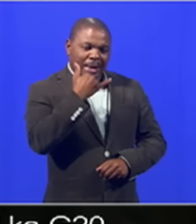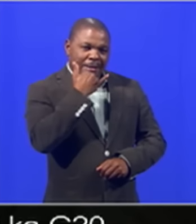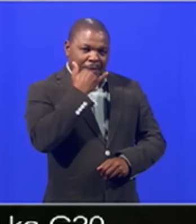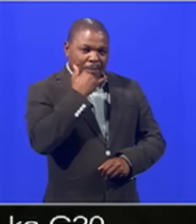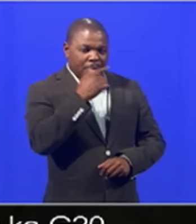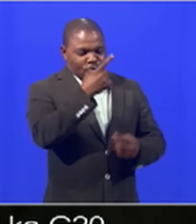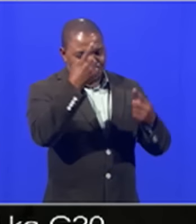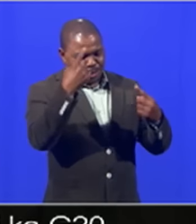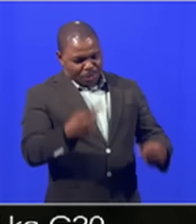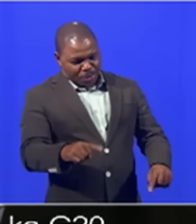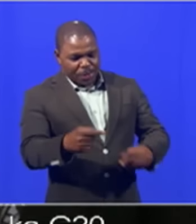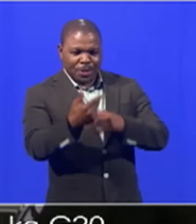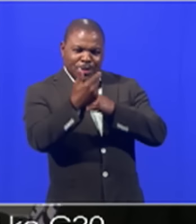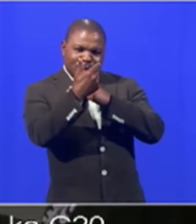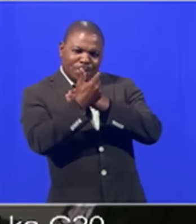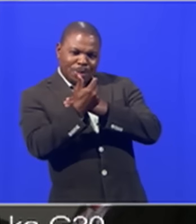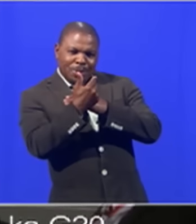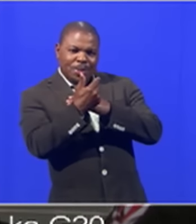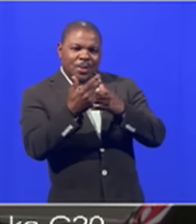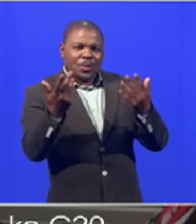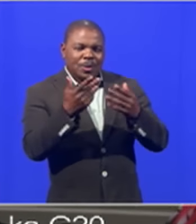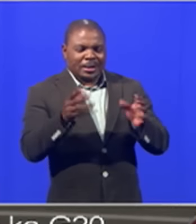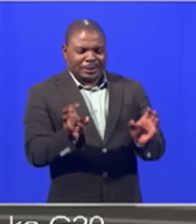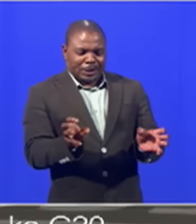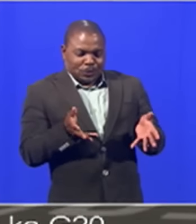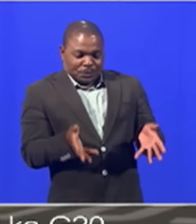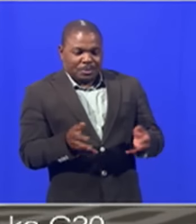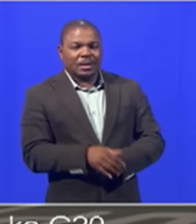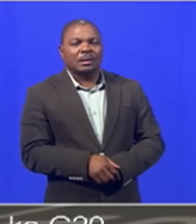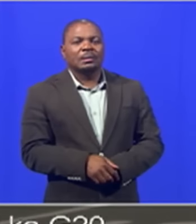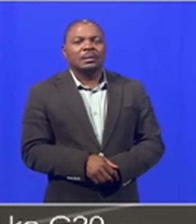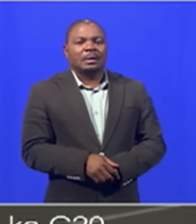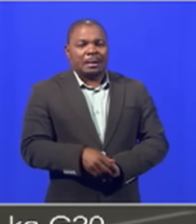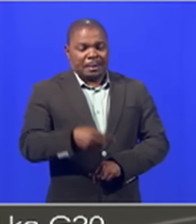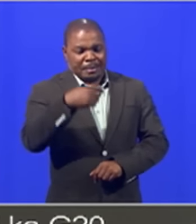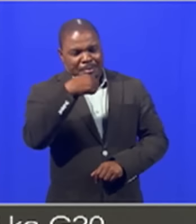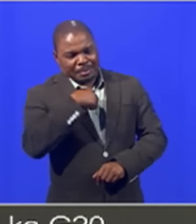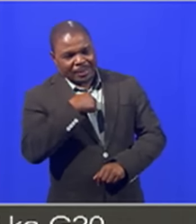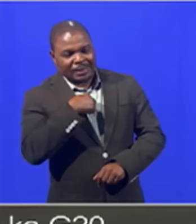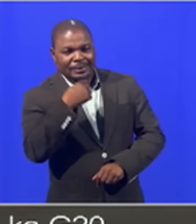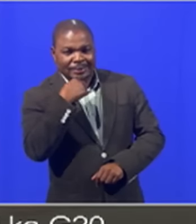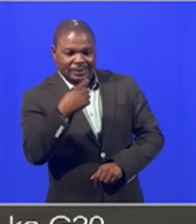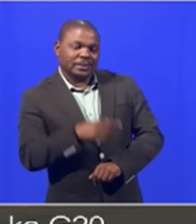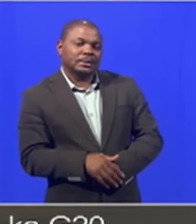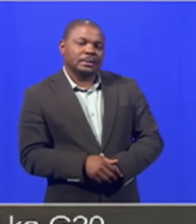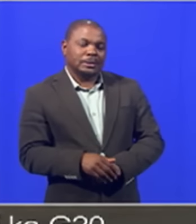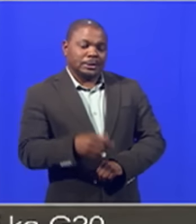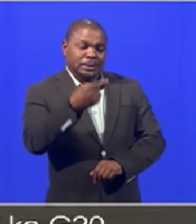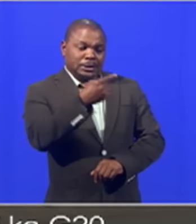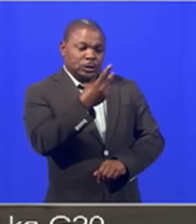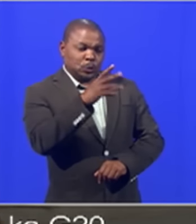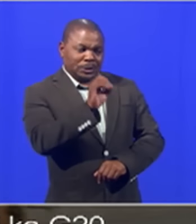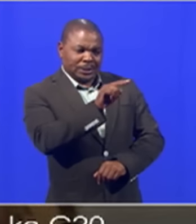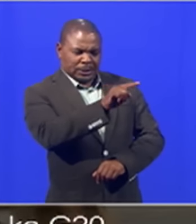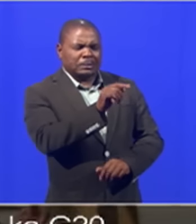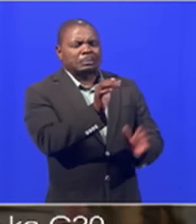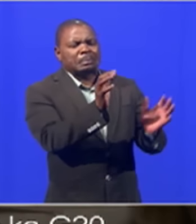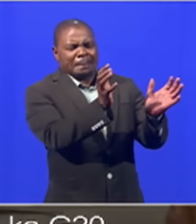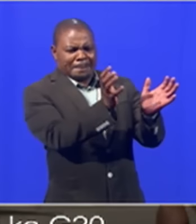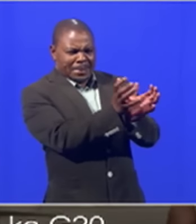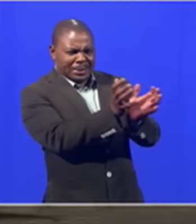beile mo sealemoyeng ne ke rena ke itse hela gore G20 ke